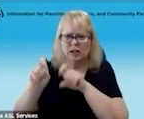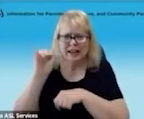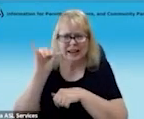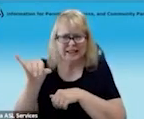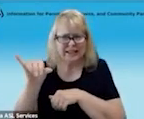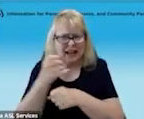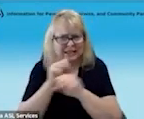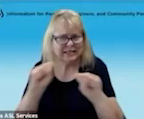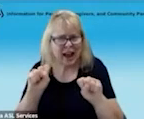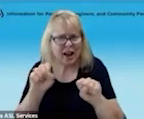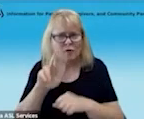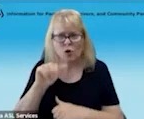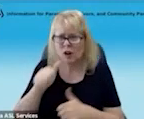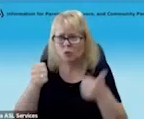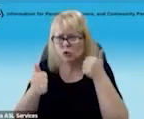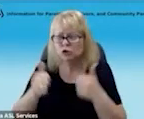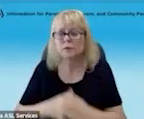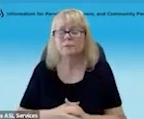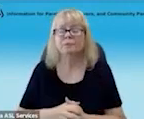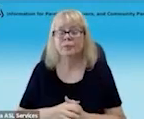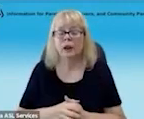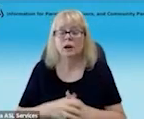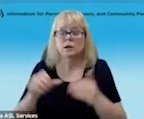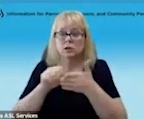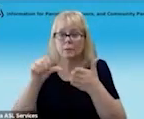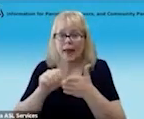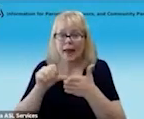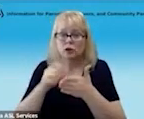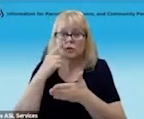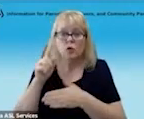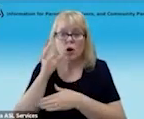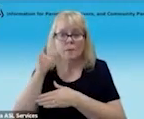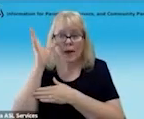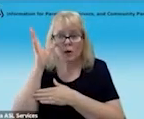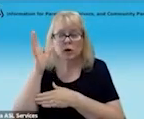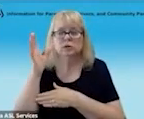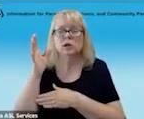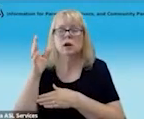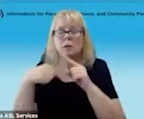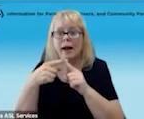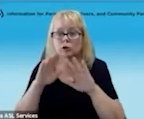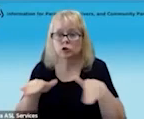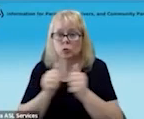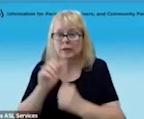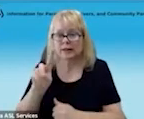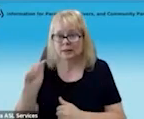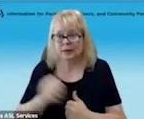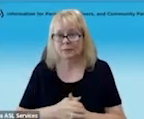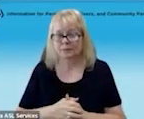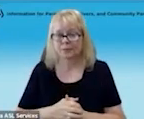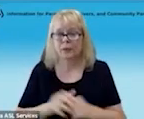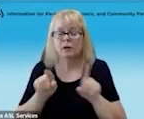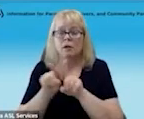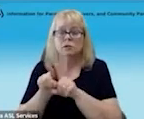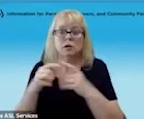things to know about COVID-19 vaccination for children page. These pages discuss some common questions from parents, including is COVID-19 vaccination